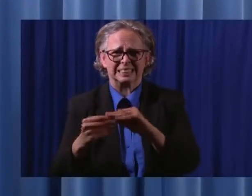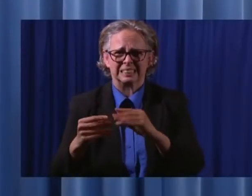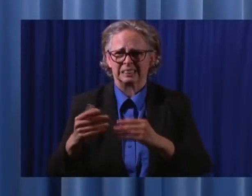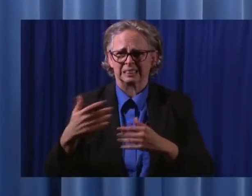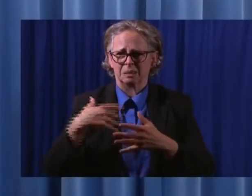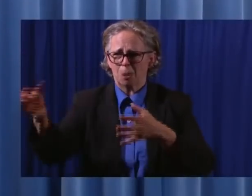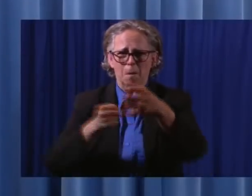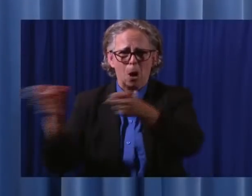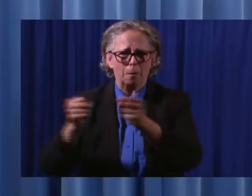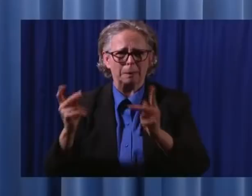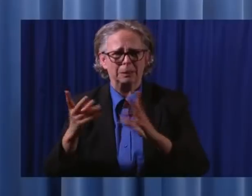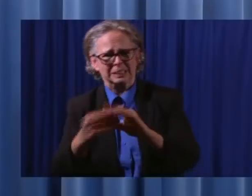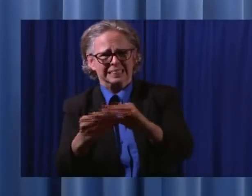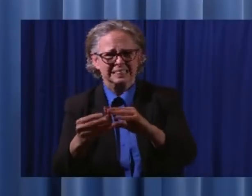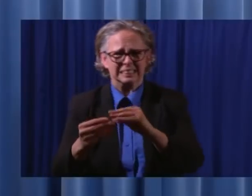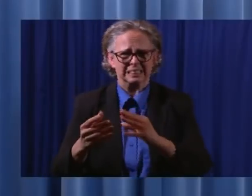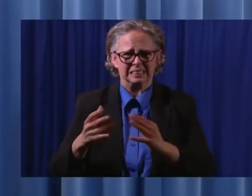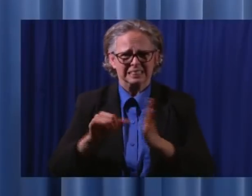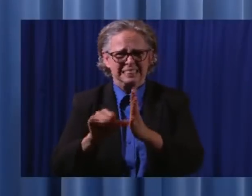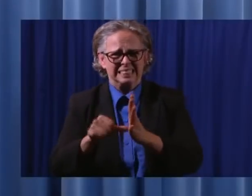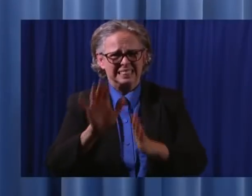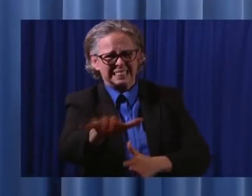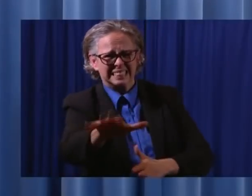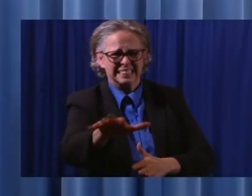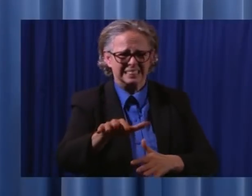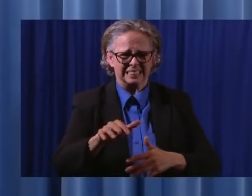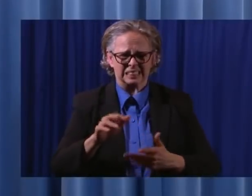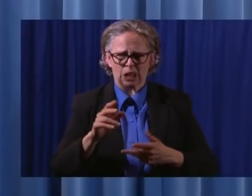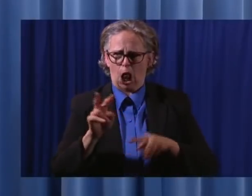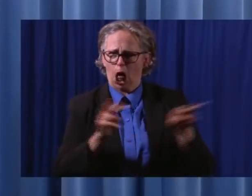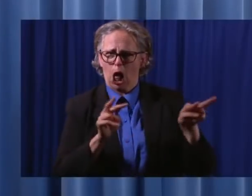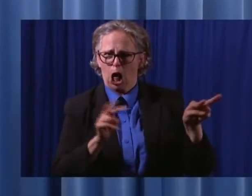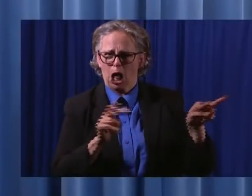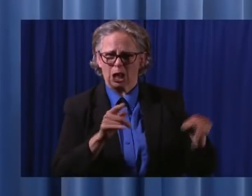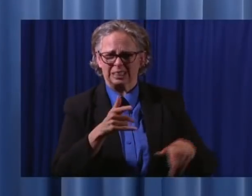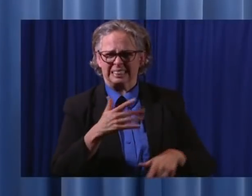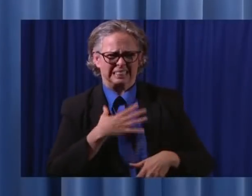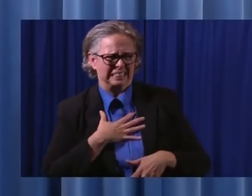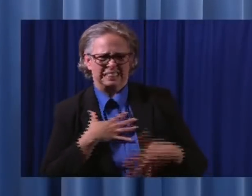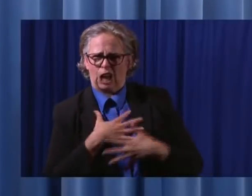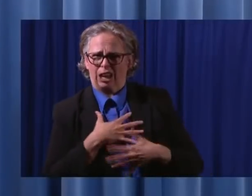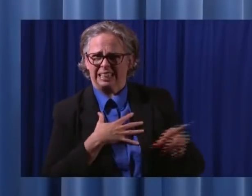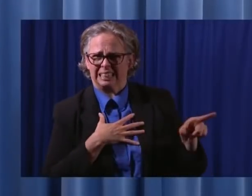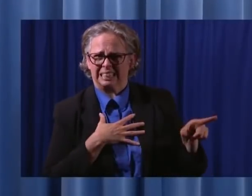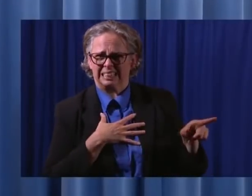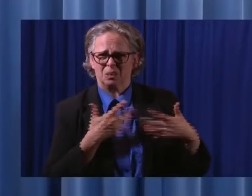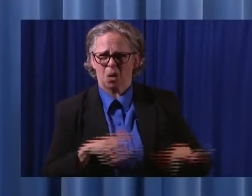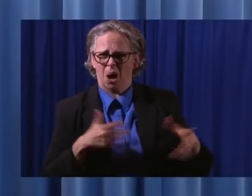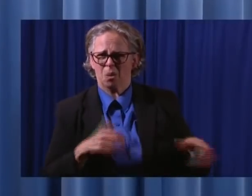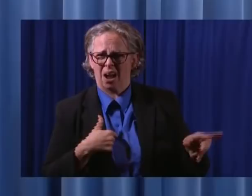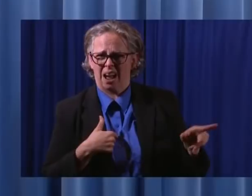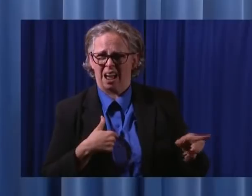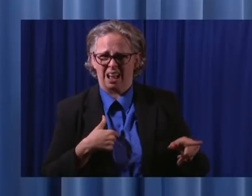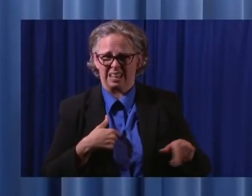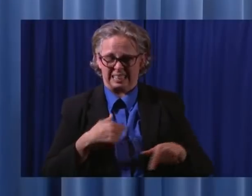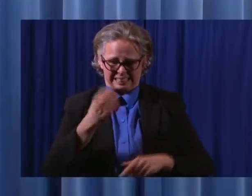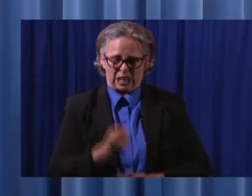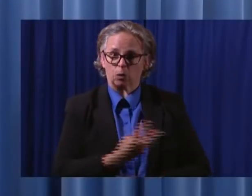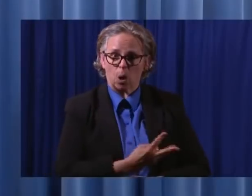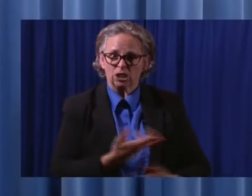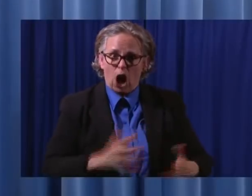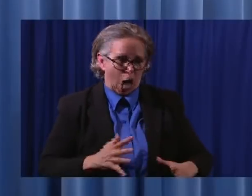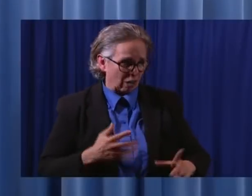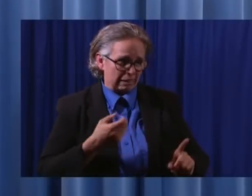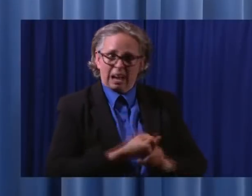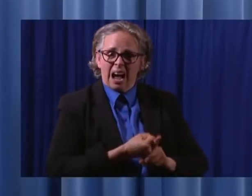press conferences. We're very concerned about what's going on in Southwest Ohio. We're very concerned about Hamilton County. We're very,